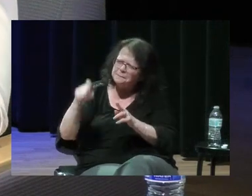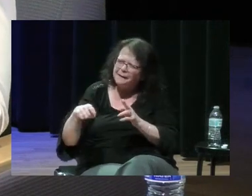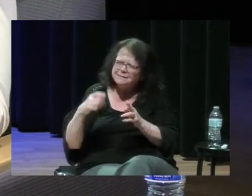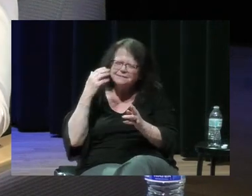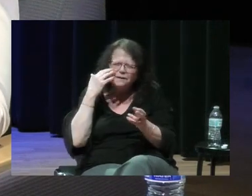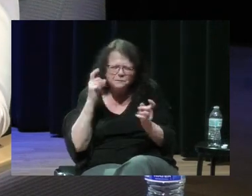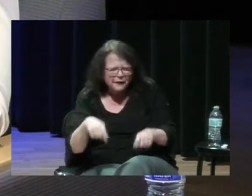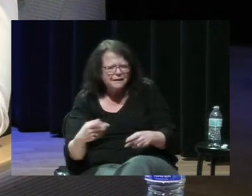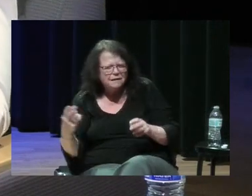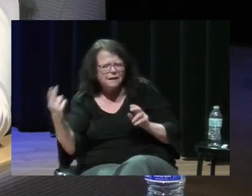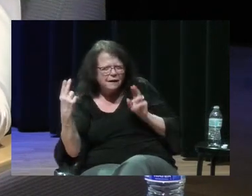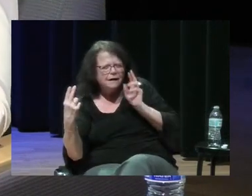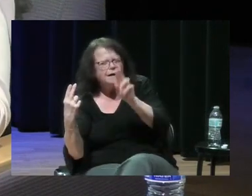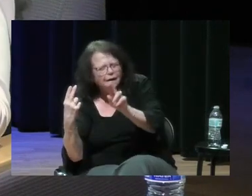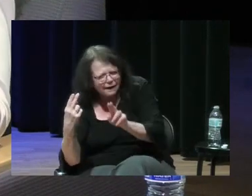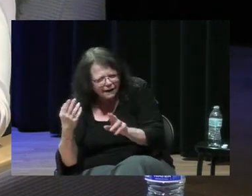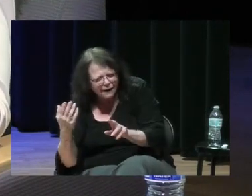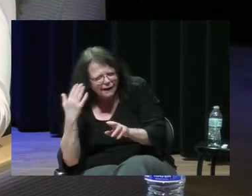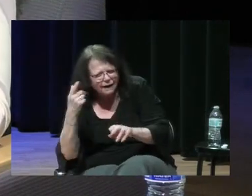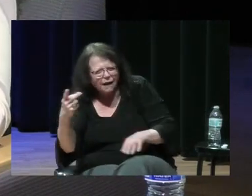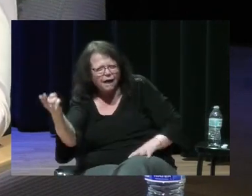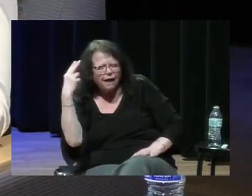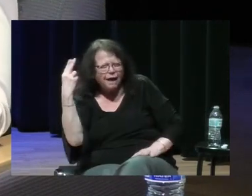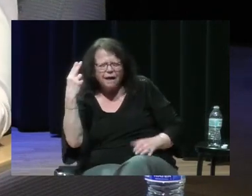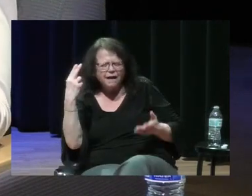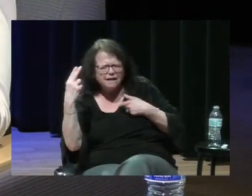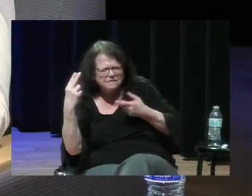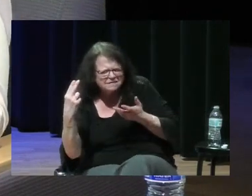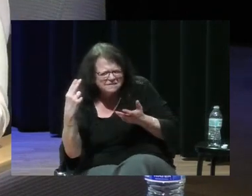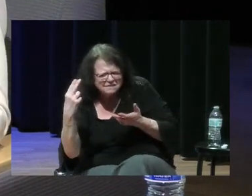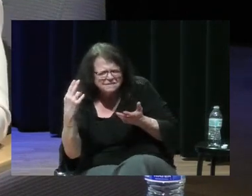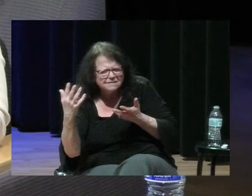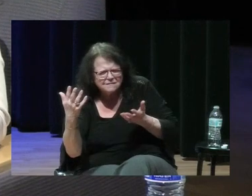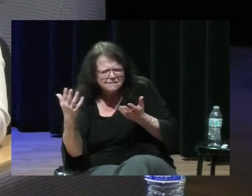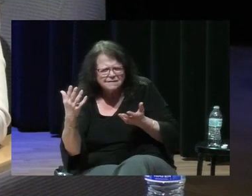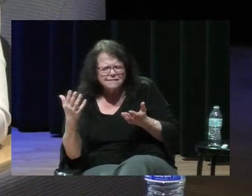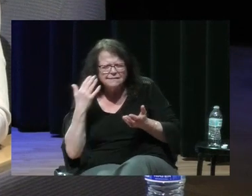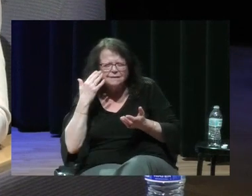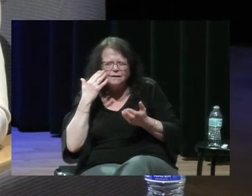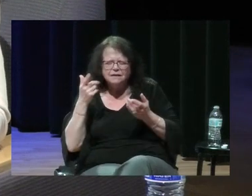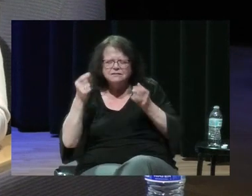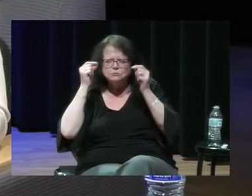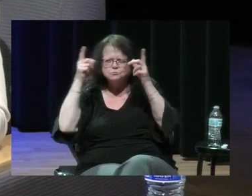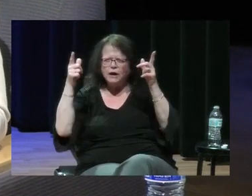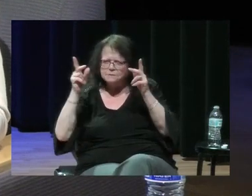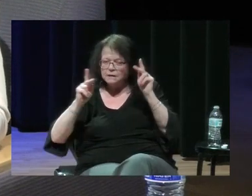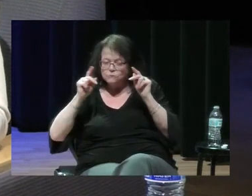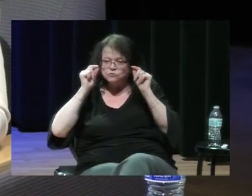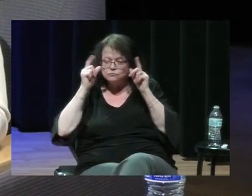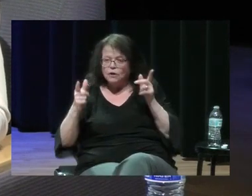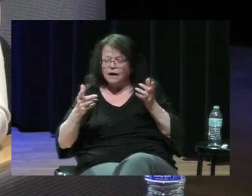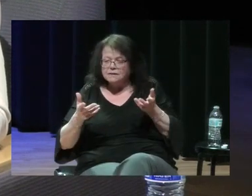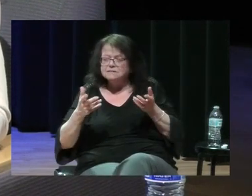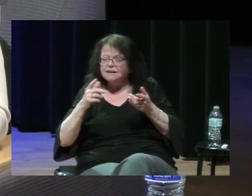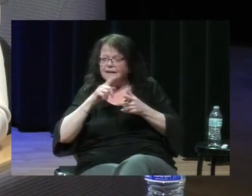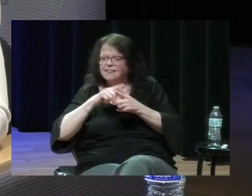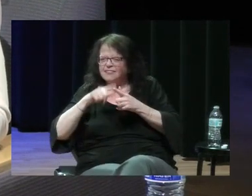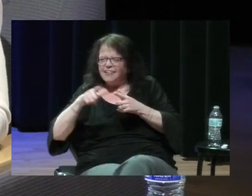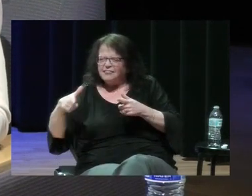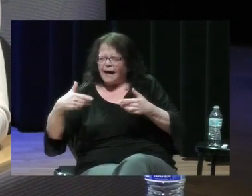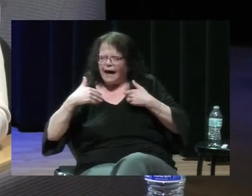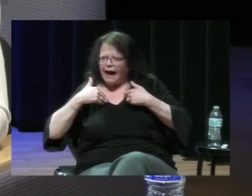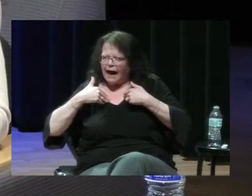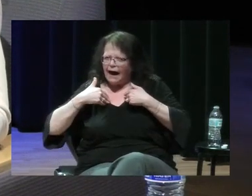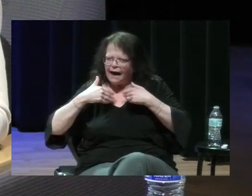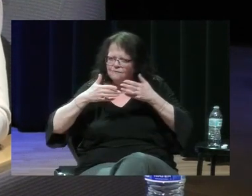like oblivious, like I don't understand what you were doing here, all that is surprising to them. And when people are surprised, then they have some space